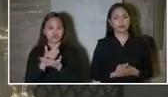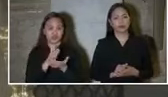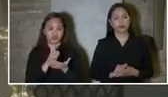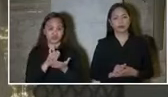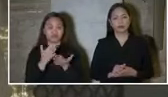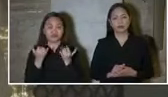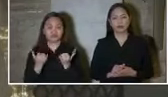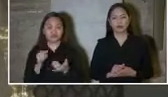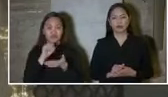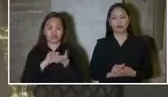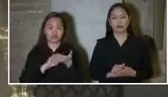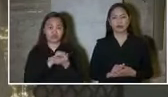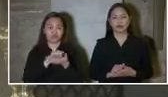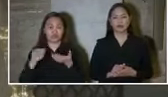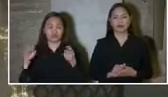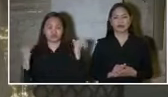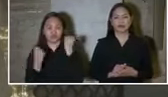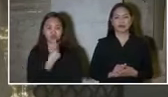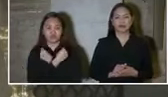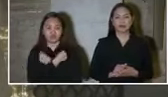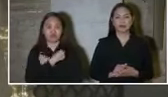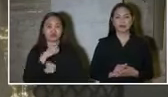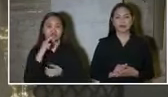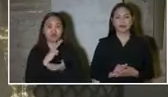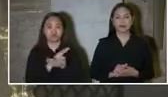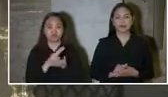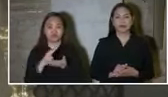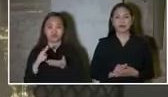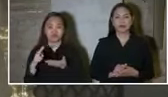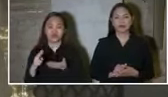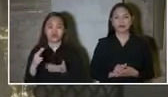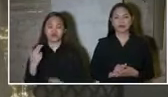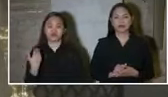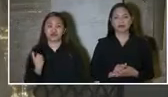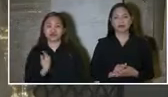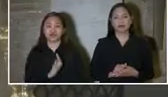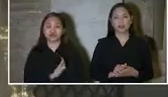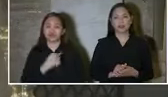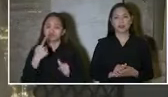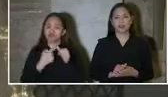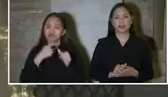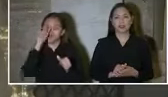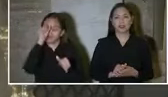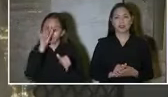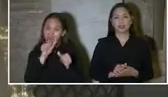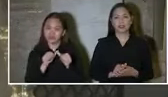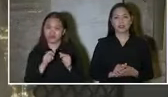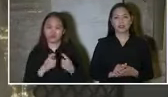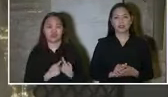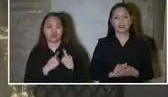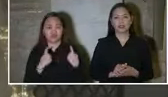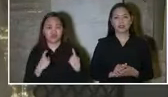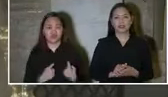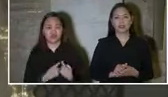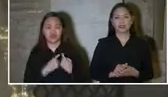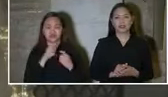this sacrament of love and holiness, let us first acknowledge our sins